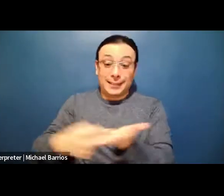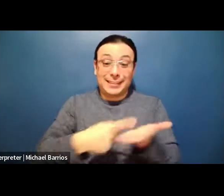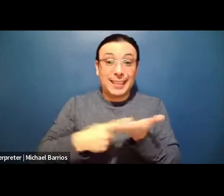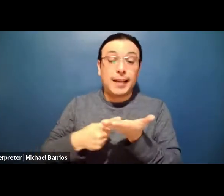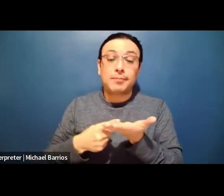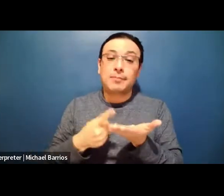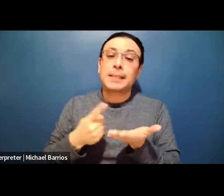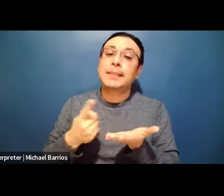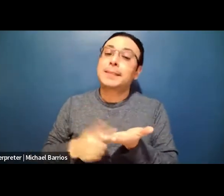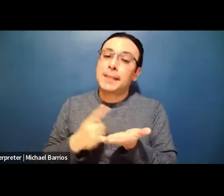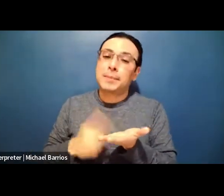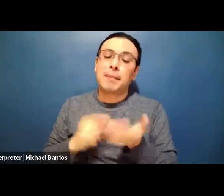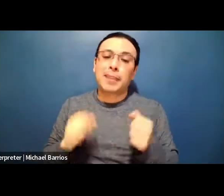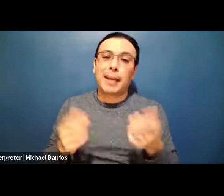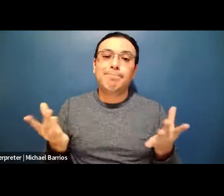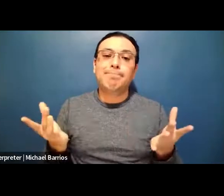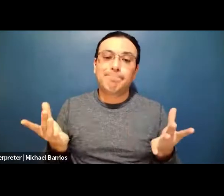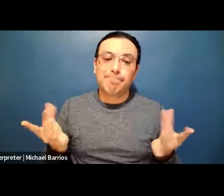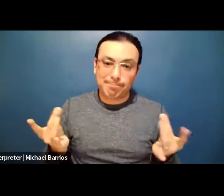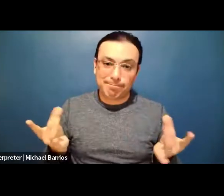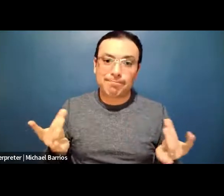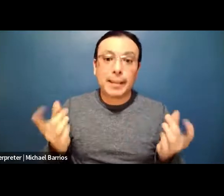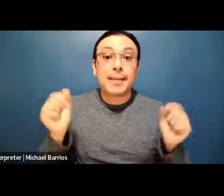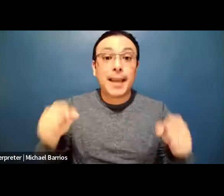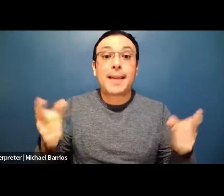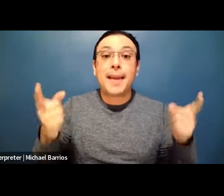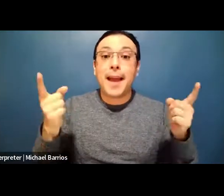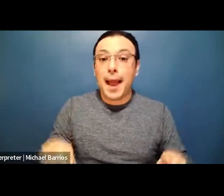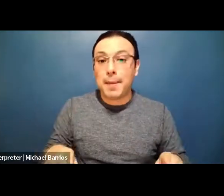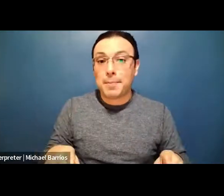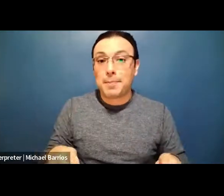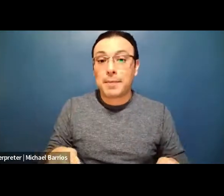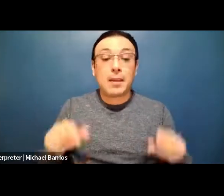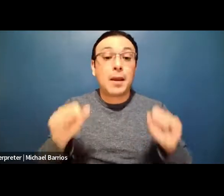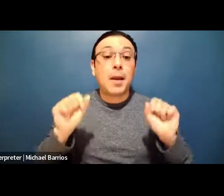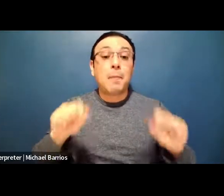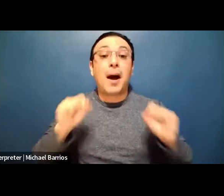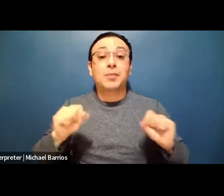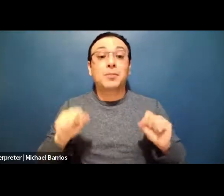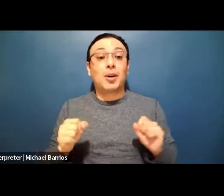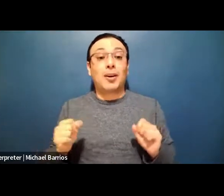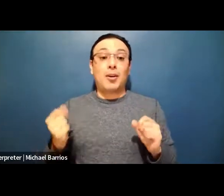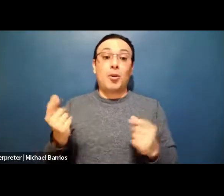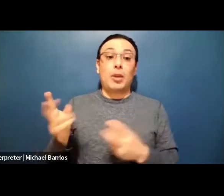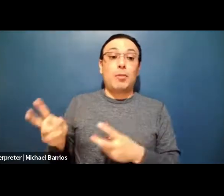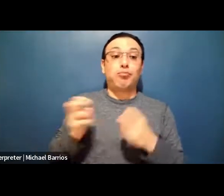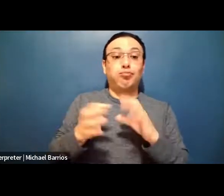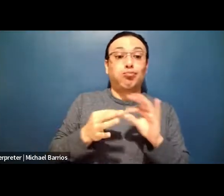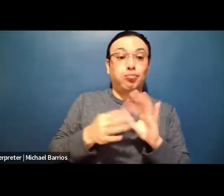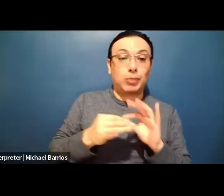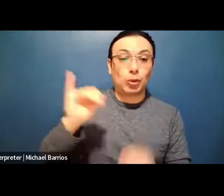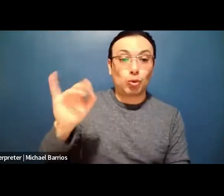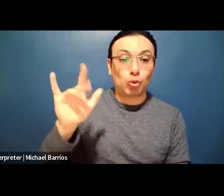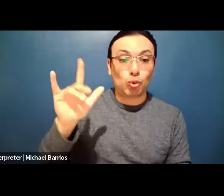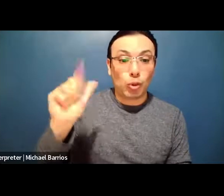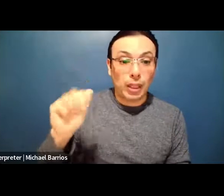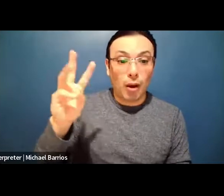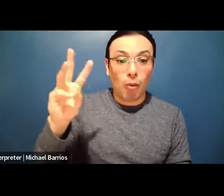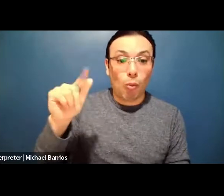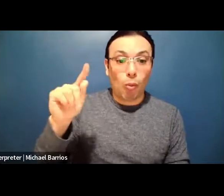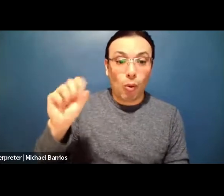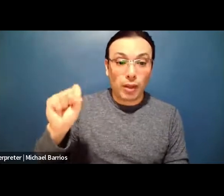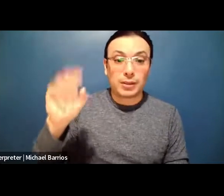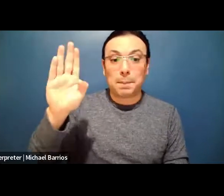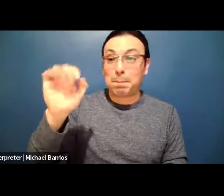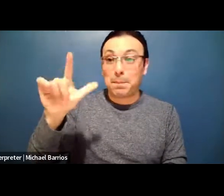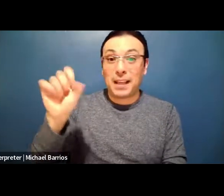on family making today, something like what Julia Watts-Belzer said at our last event when